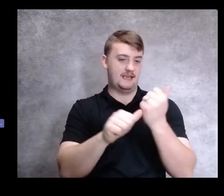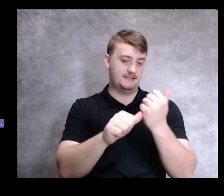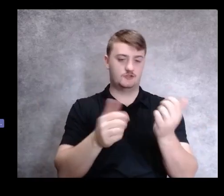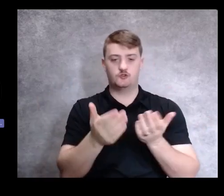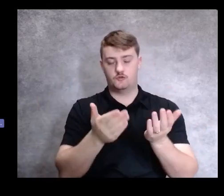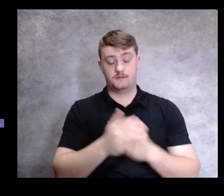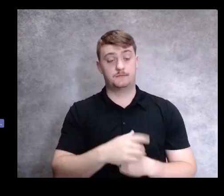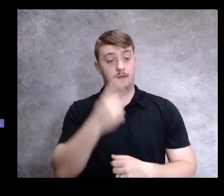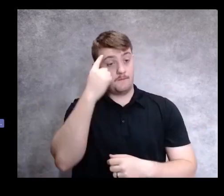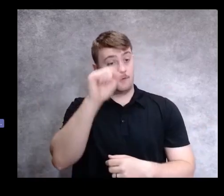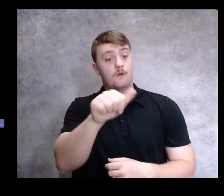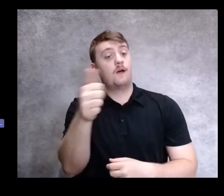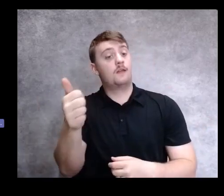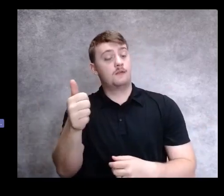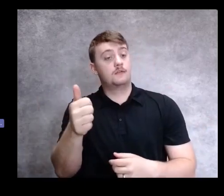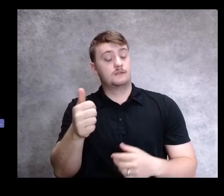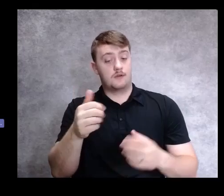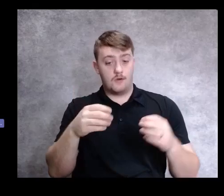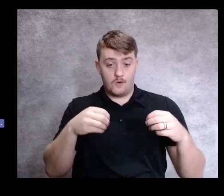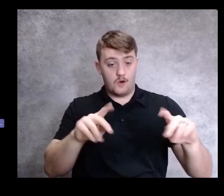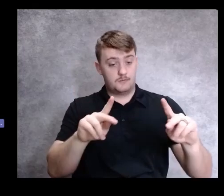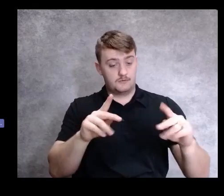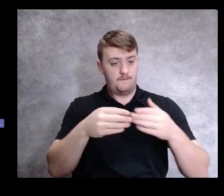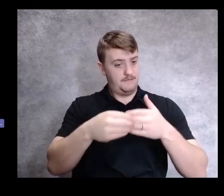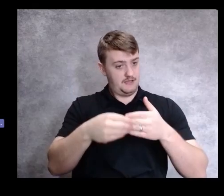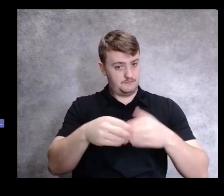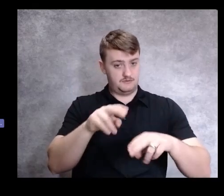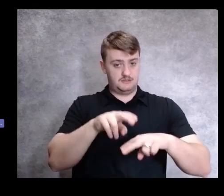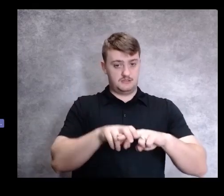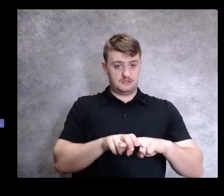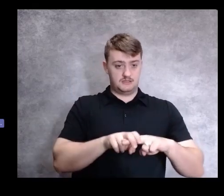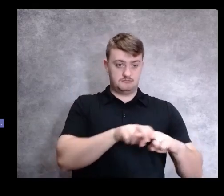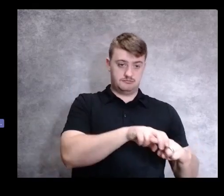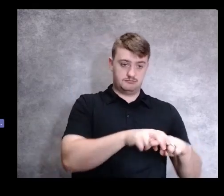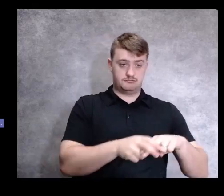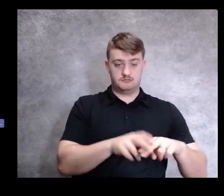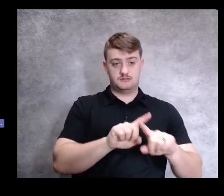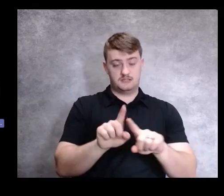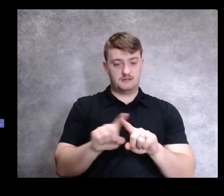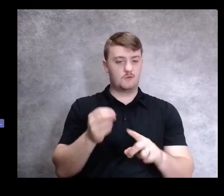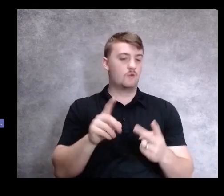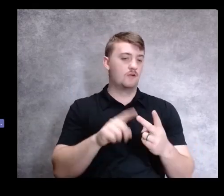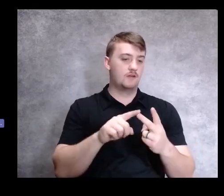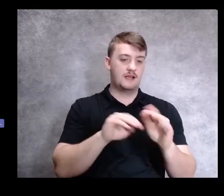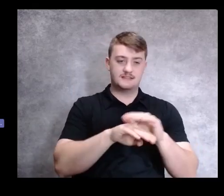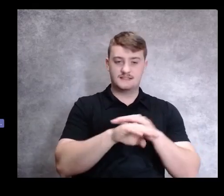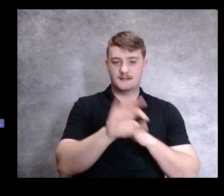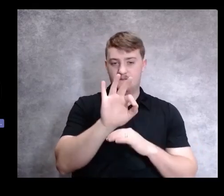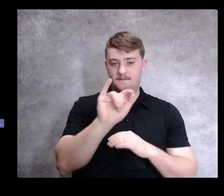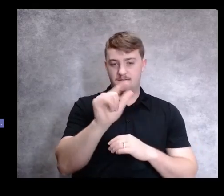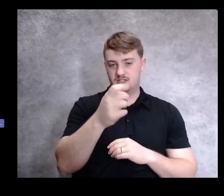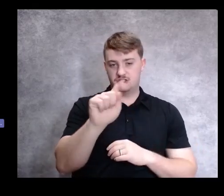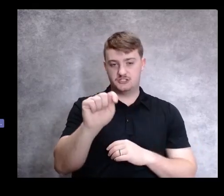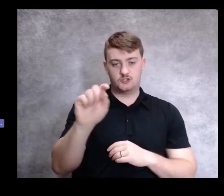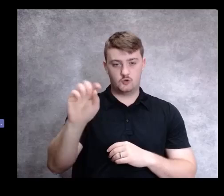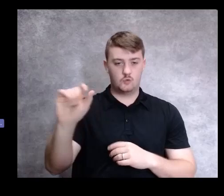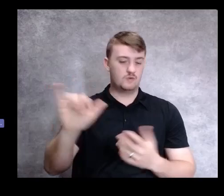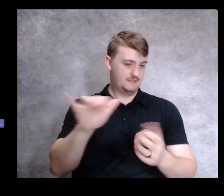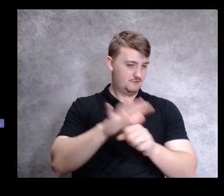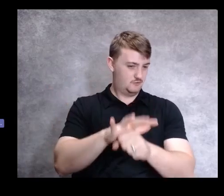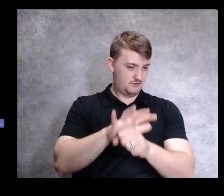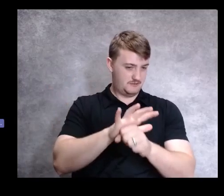For others, having opportunities to access flexible seating and access to fidget tools such as stress balls